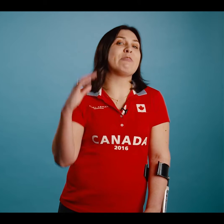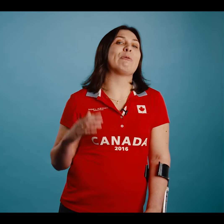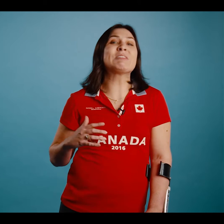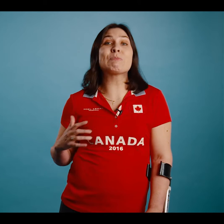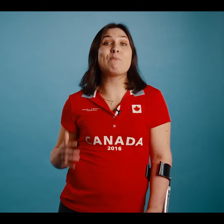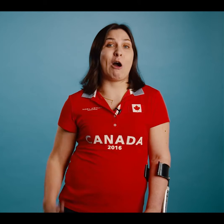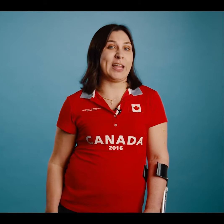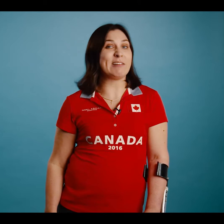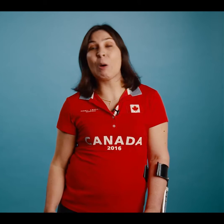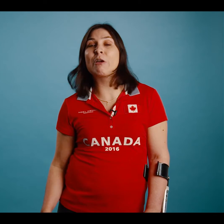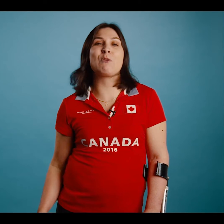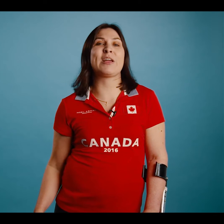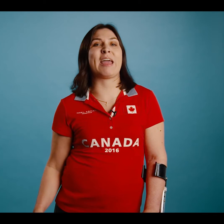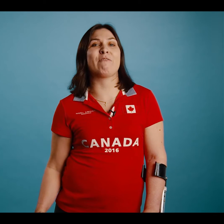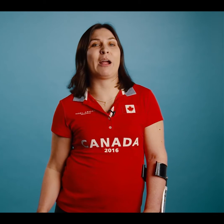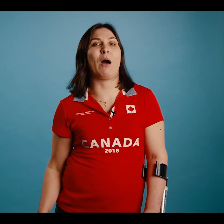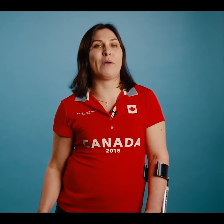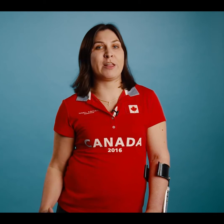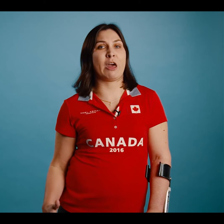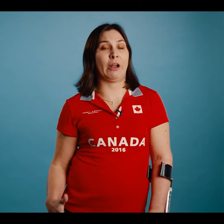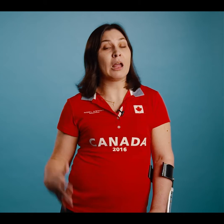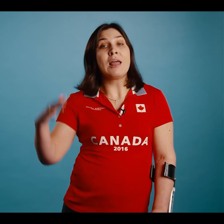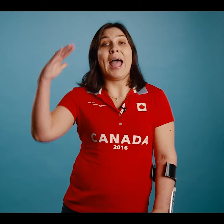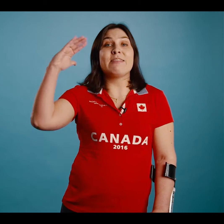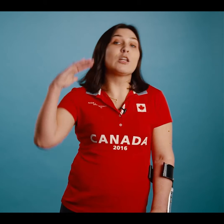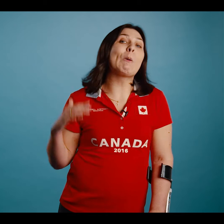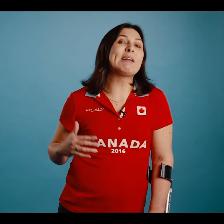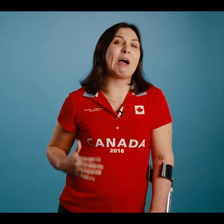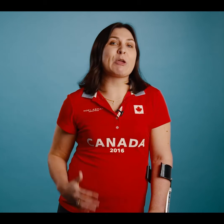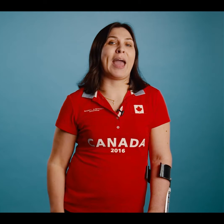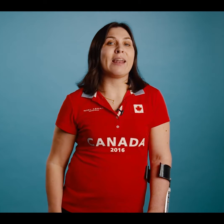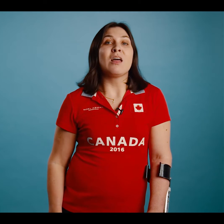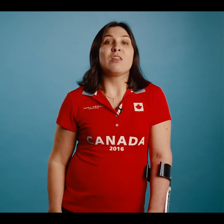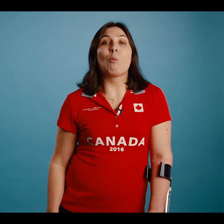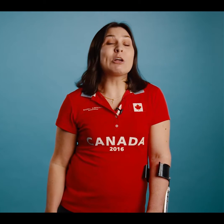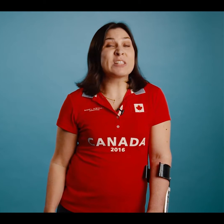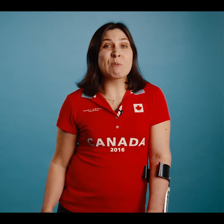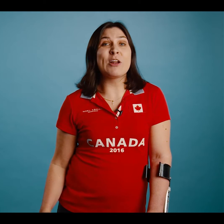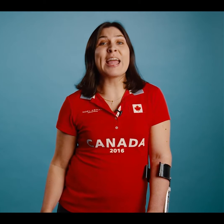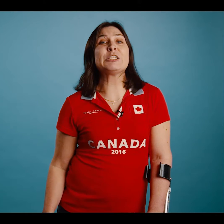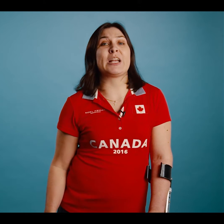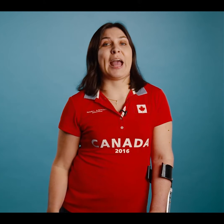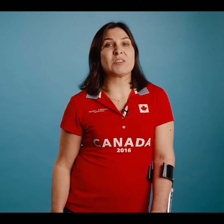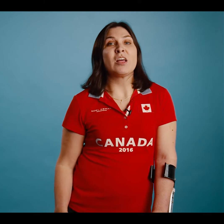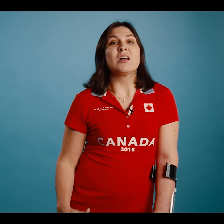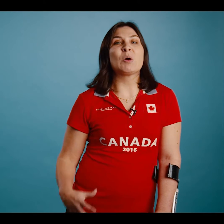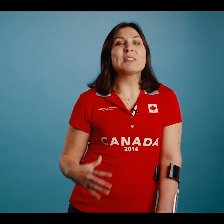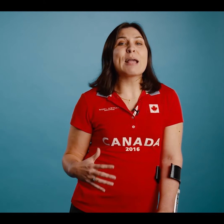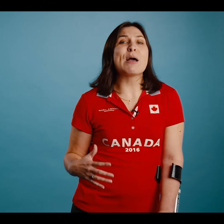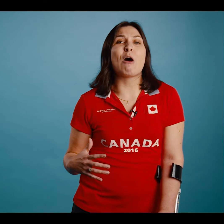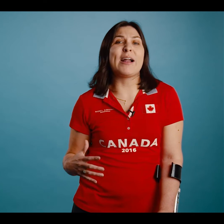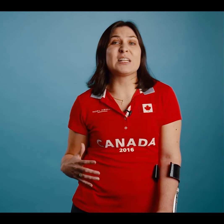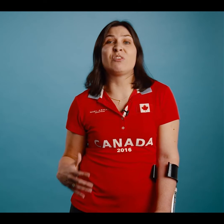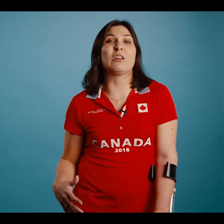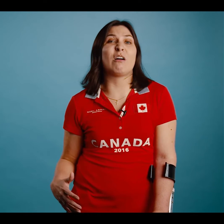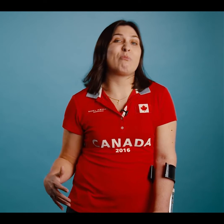brain and the rest of my body don't communicate very well with each other. And the lower down you get, the worse the communication gets. So it's